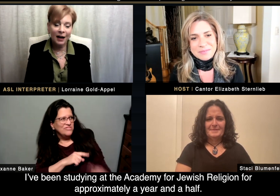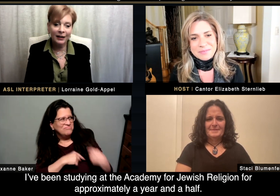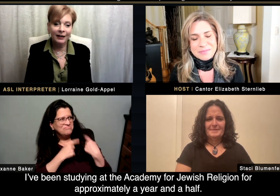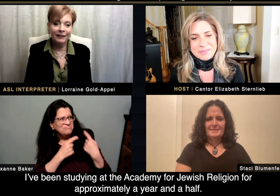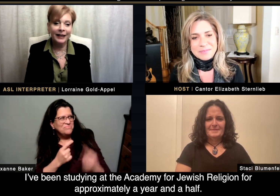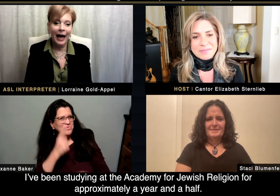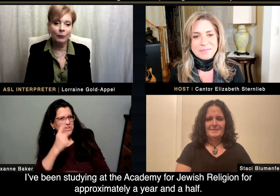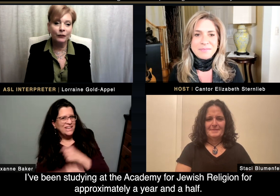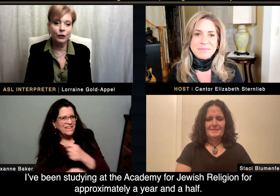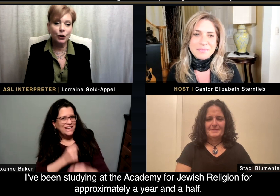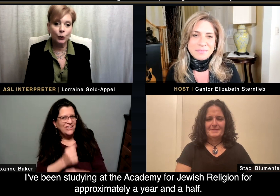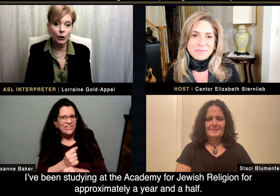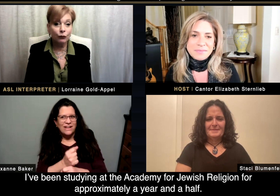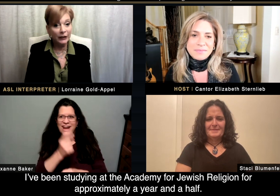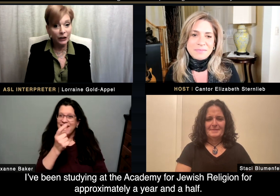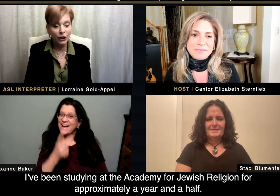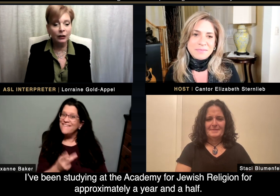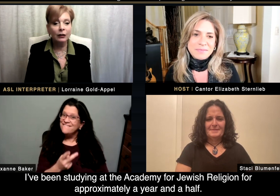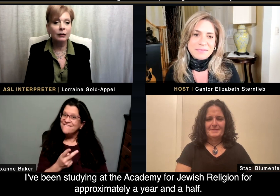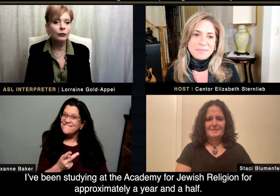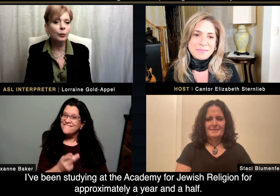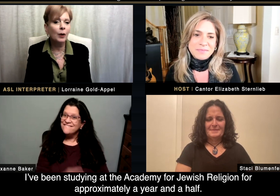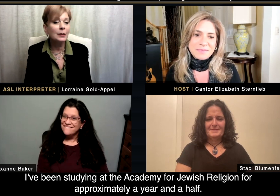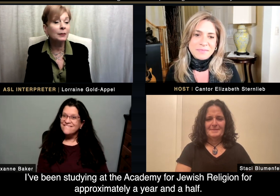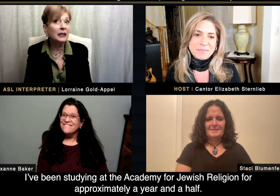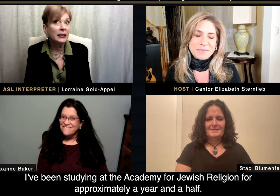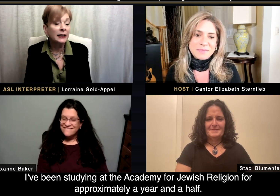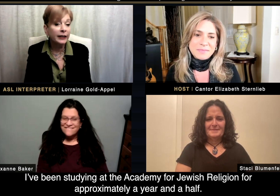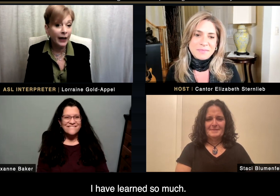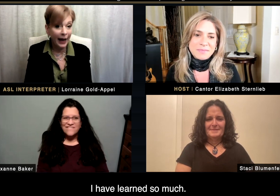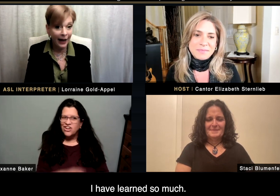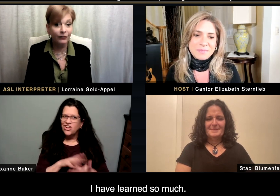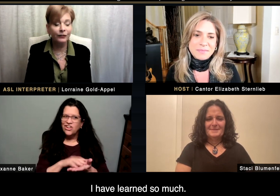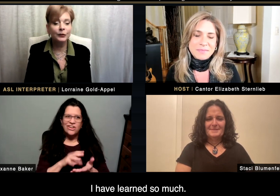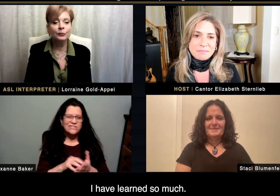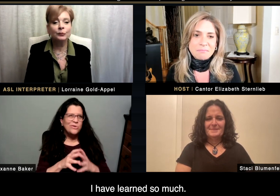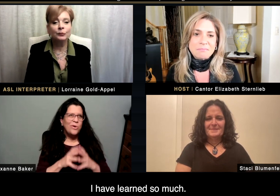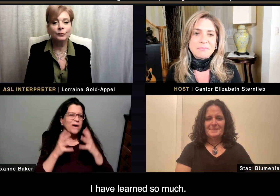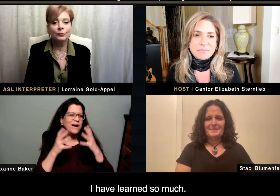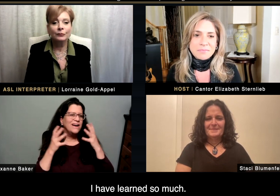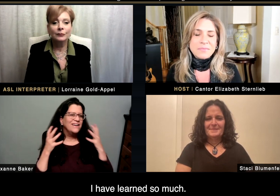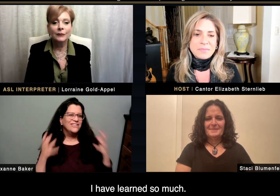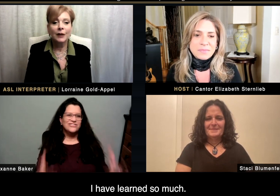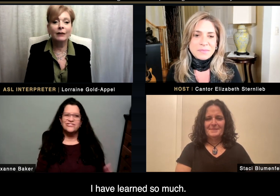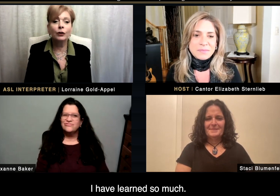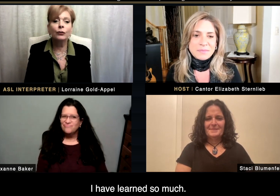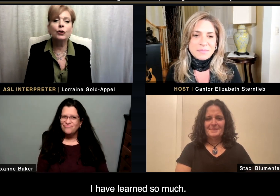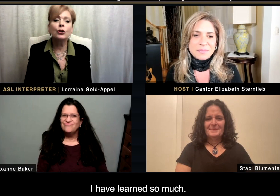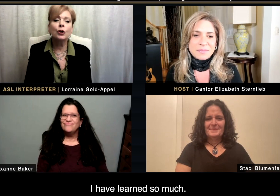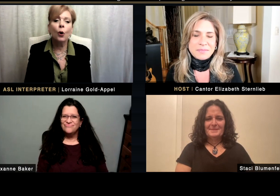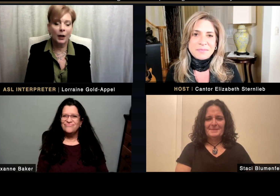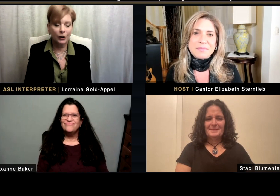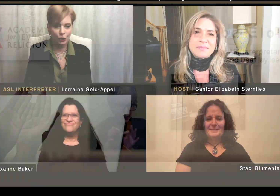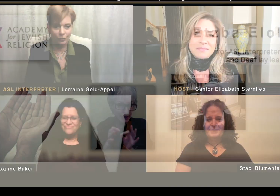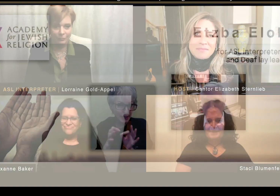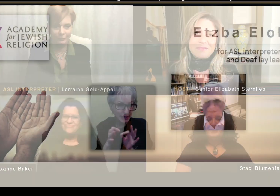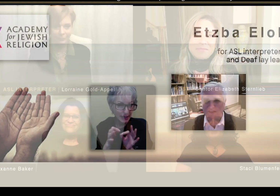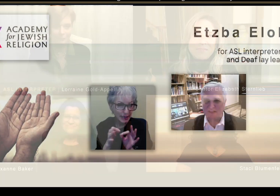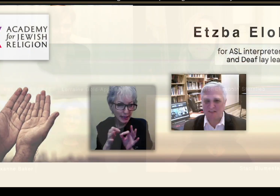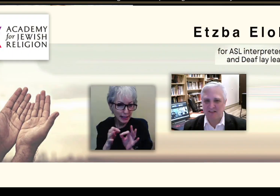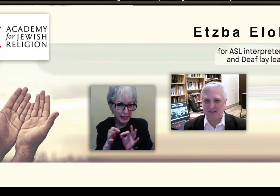I've been studying at the Academy for Jewish Religion for approximately a year and a half. I have learned so